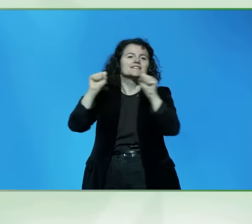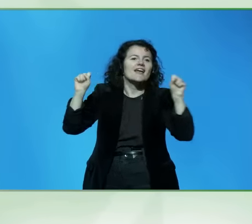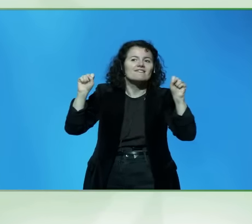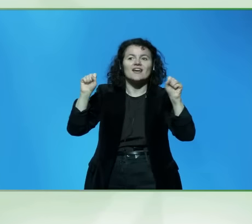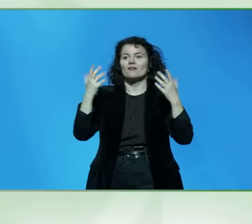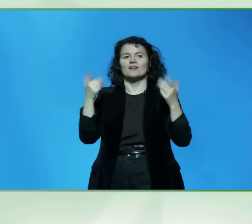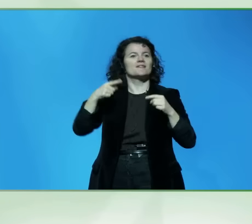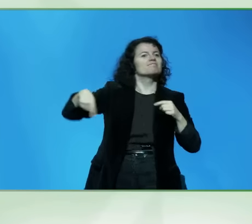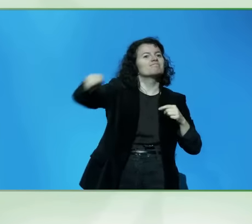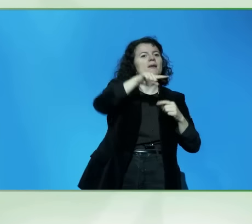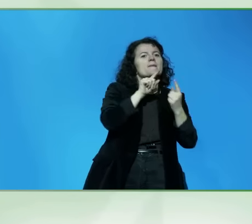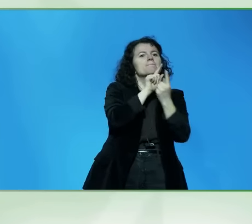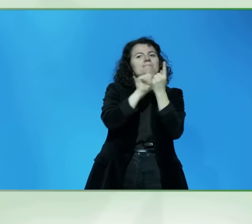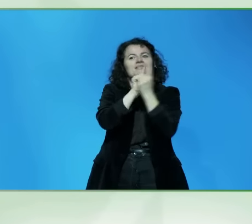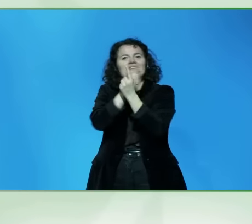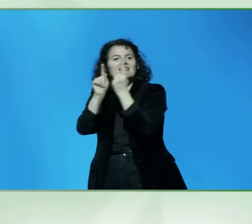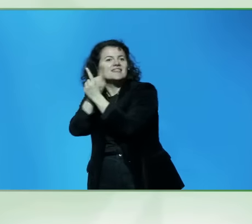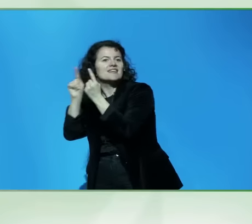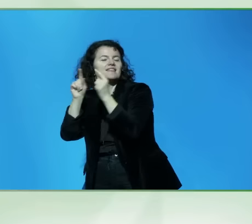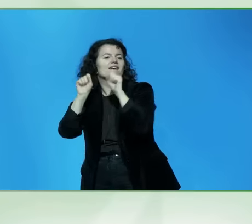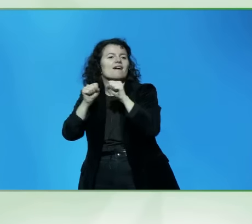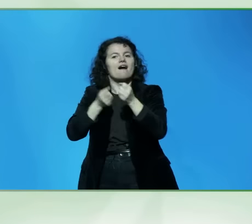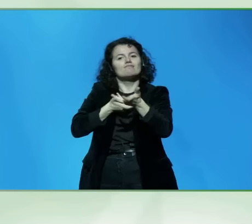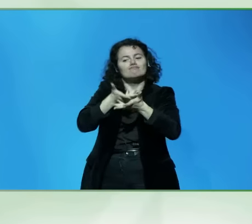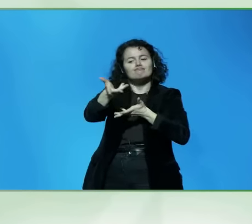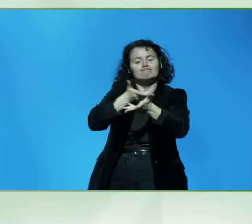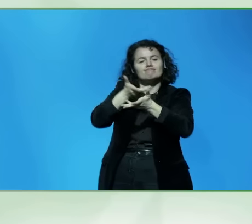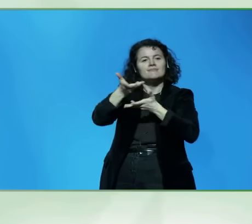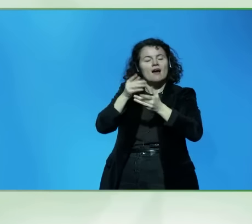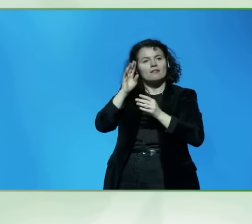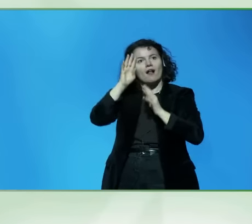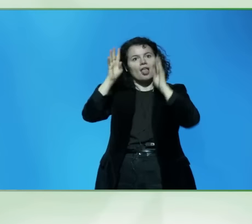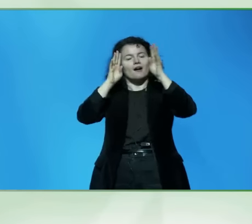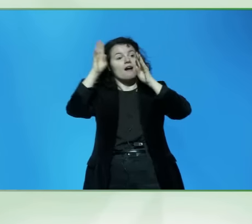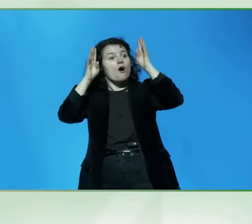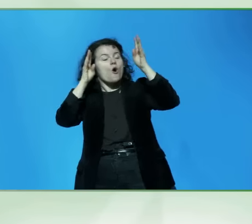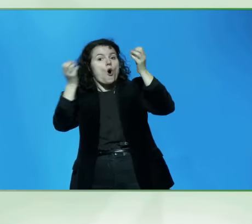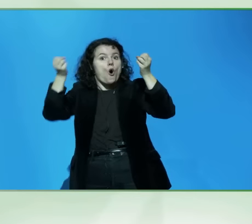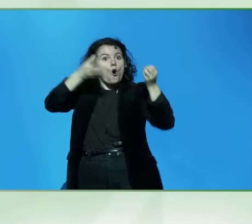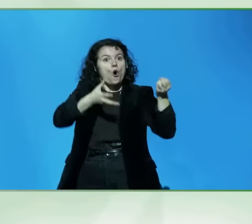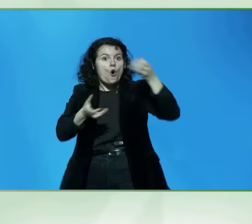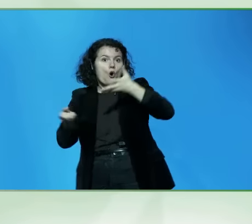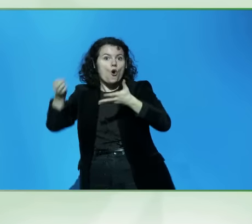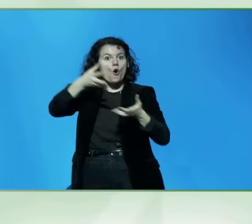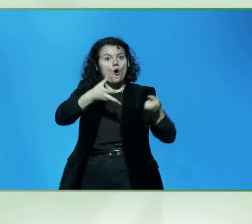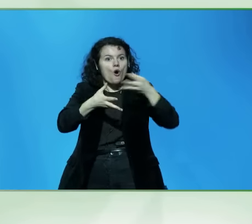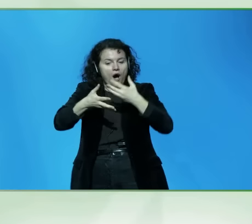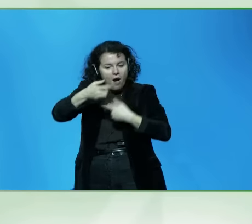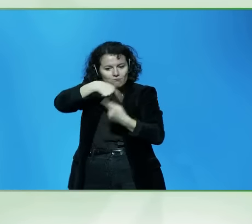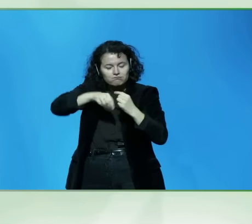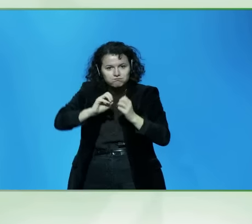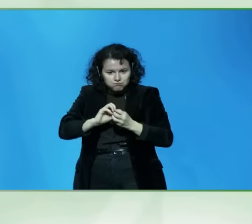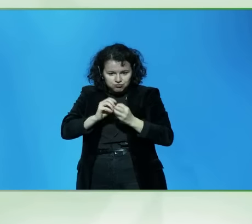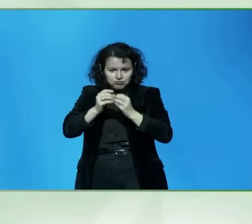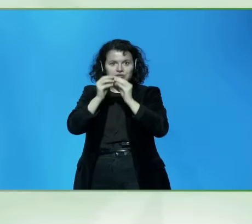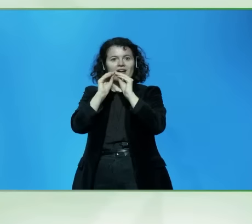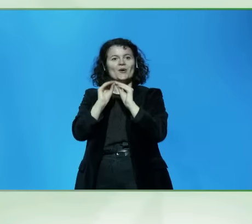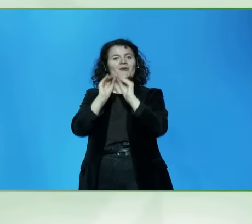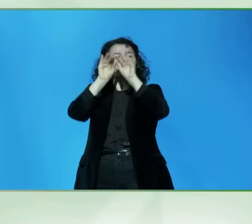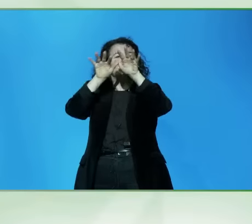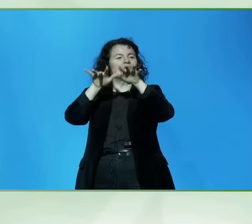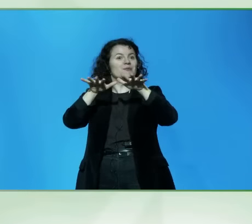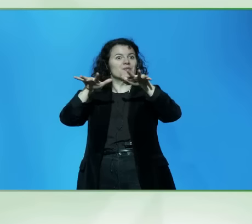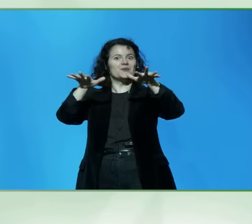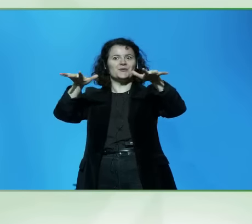challenge, innovate, and enlighten the rest of the world. This is the powerhouse